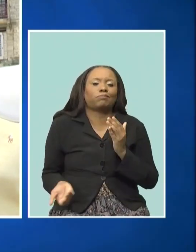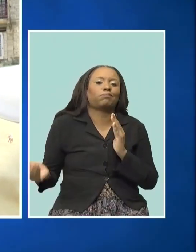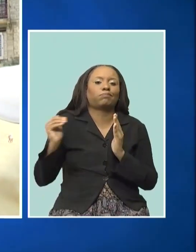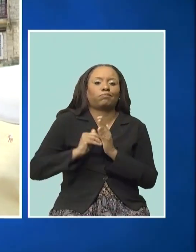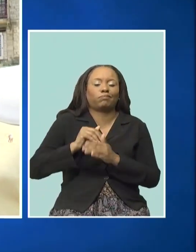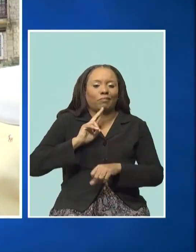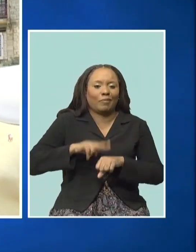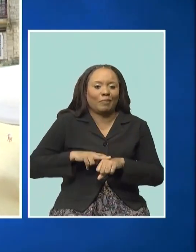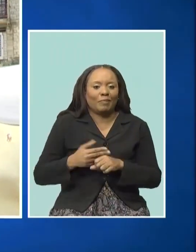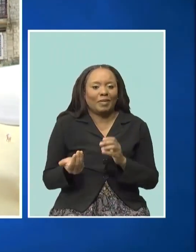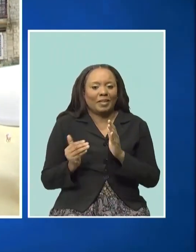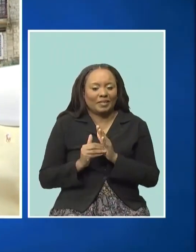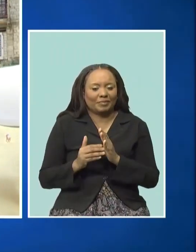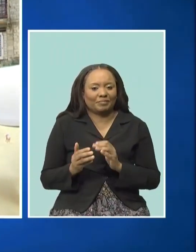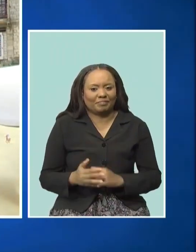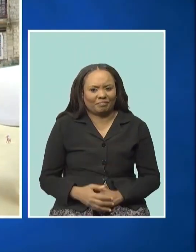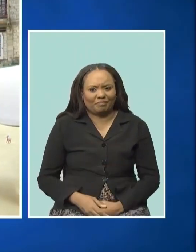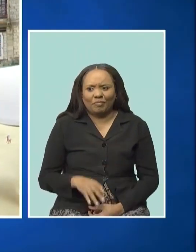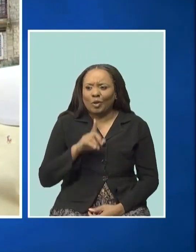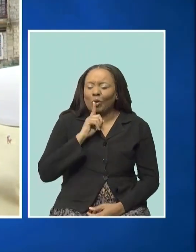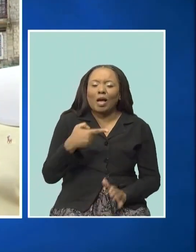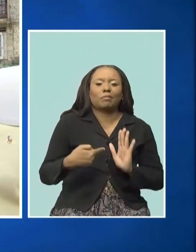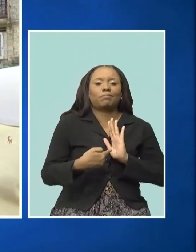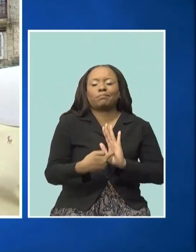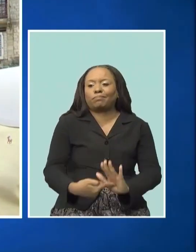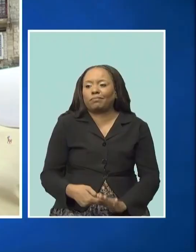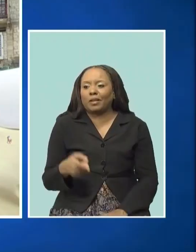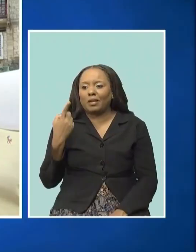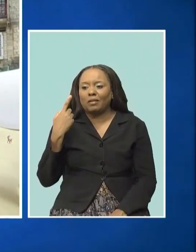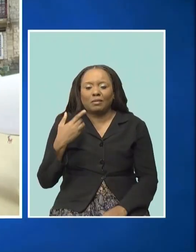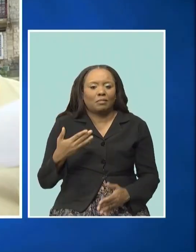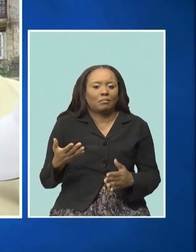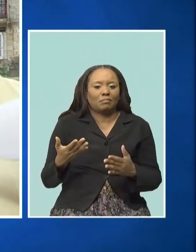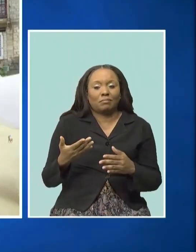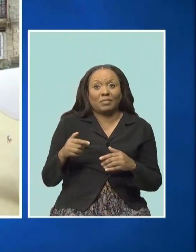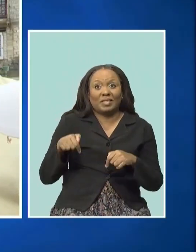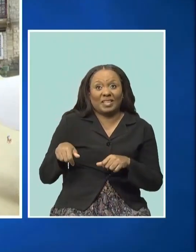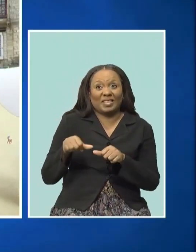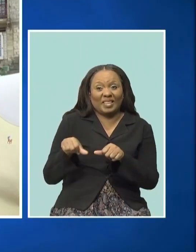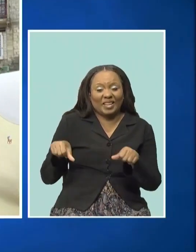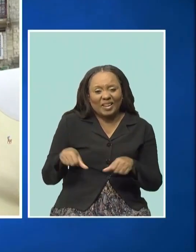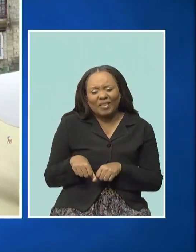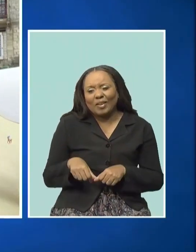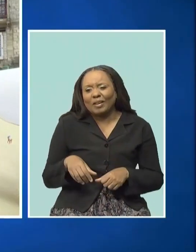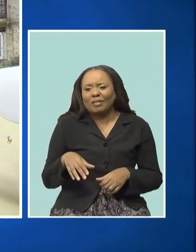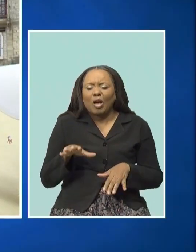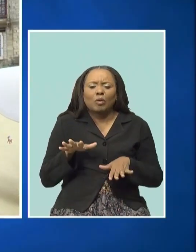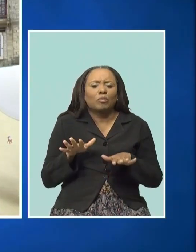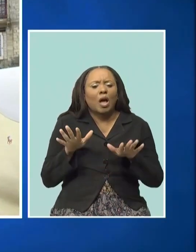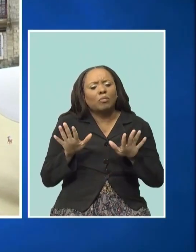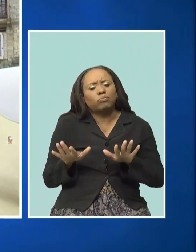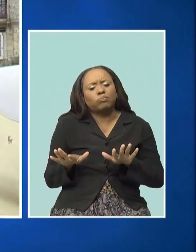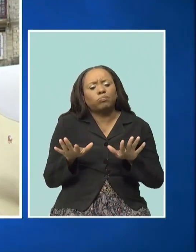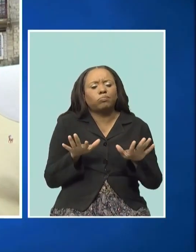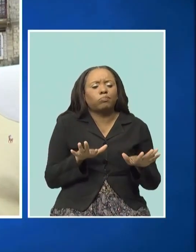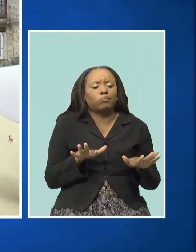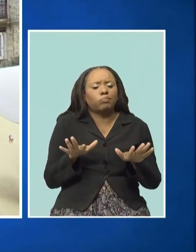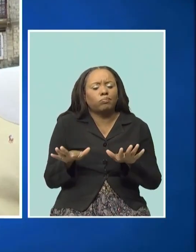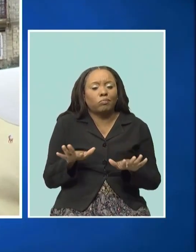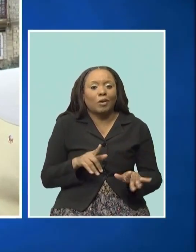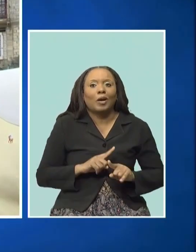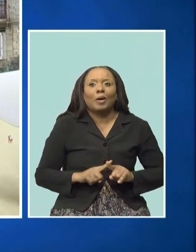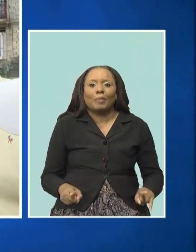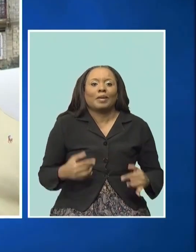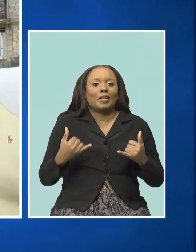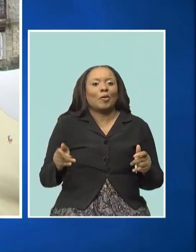the highlight for this normally sleepy district, and it really showcases